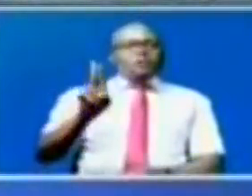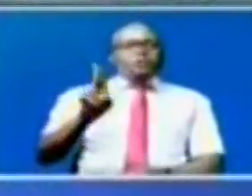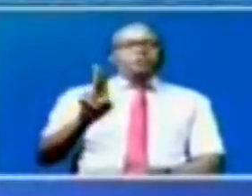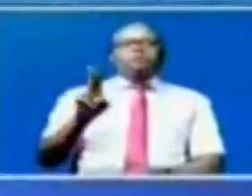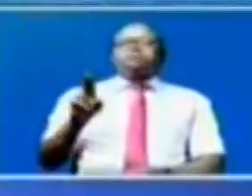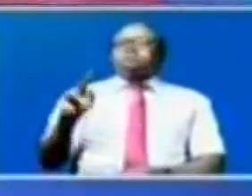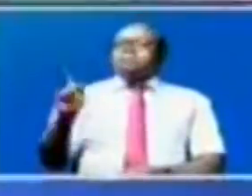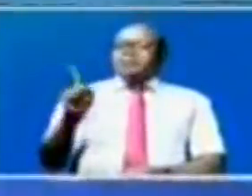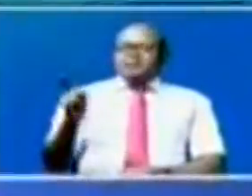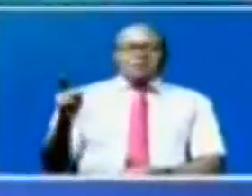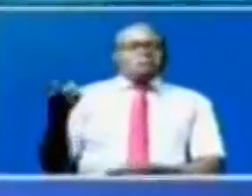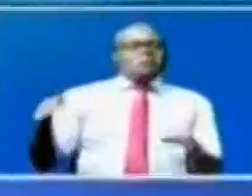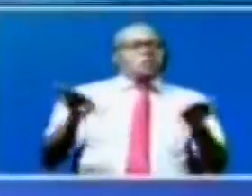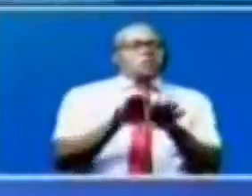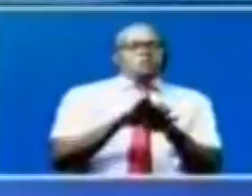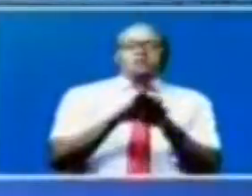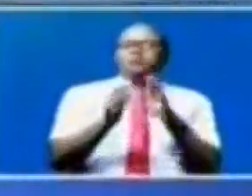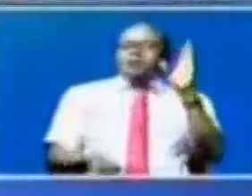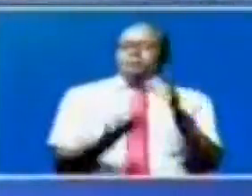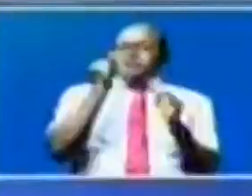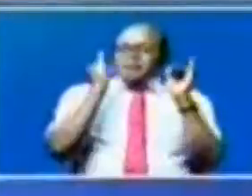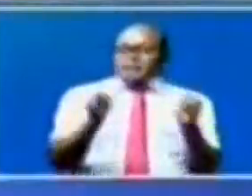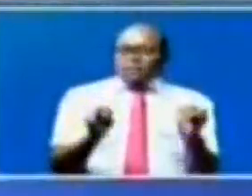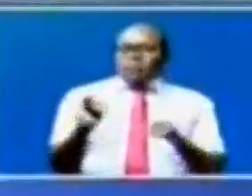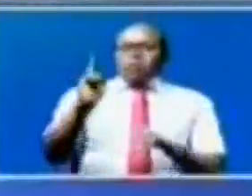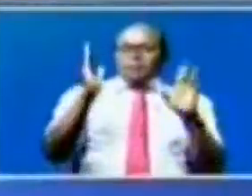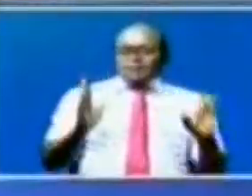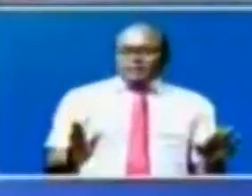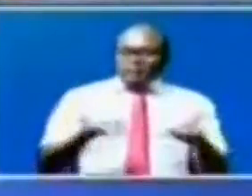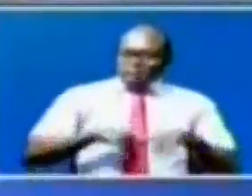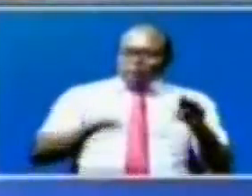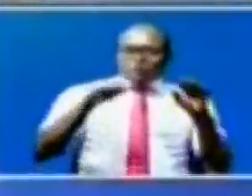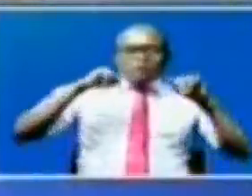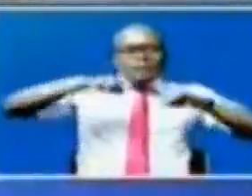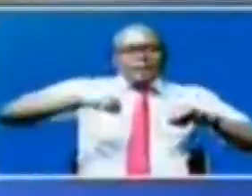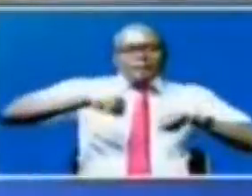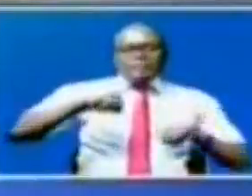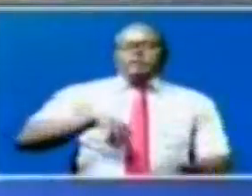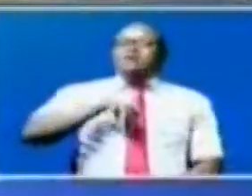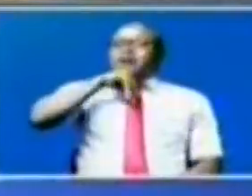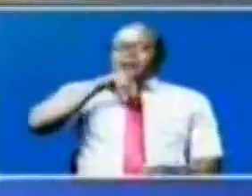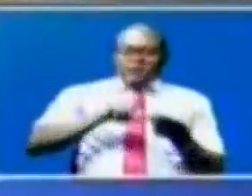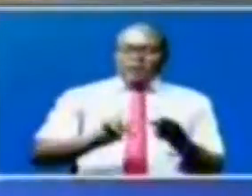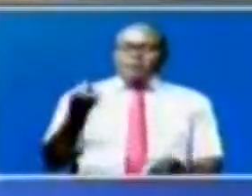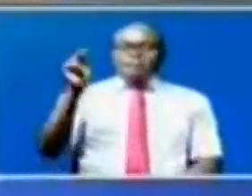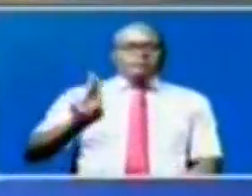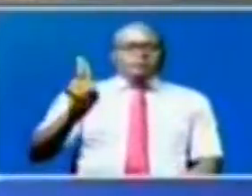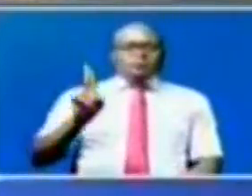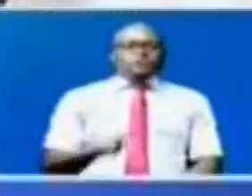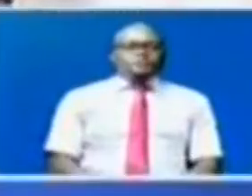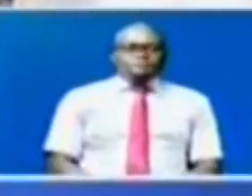disband the cabinet and form an all-inclusive executive in the spirit of the handshake. Patrick Amimo with that story.